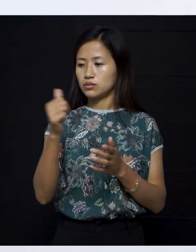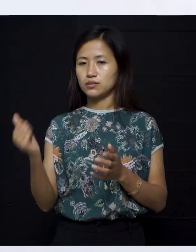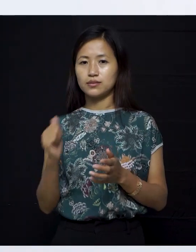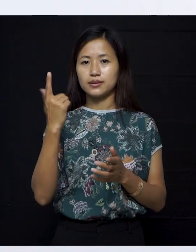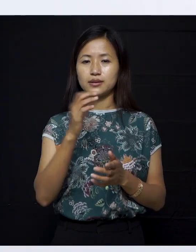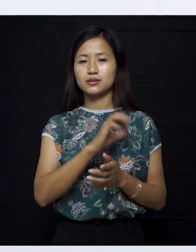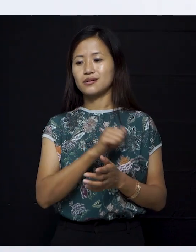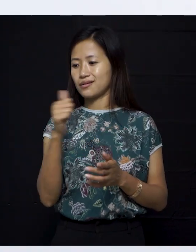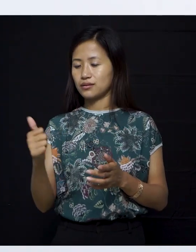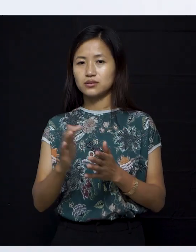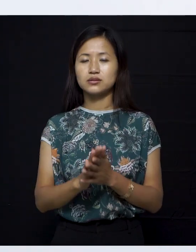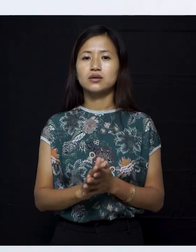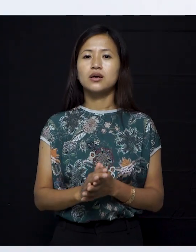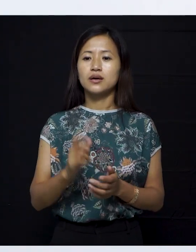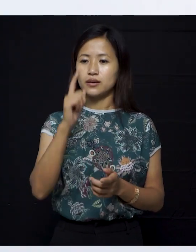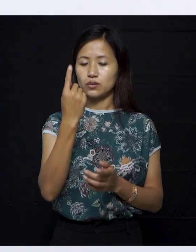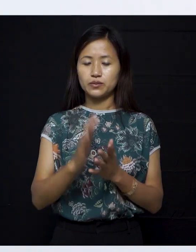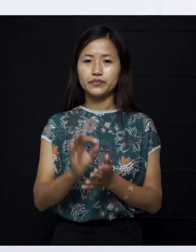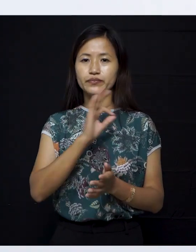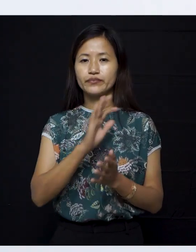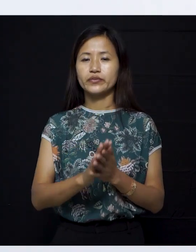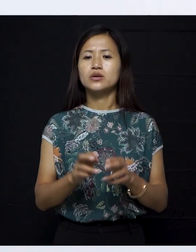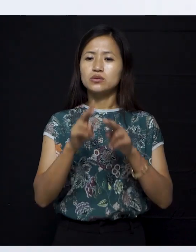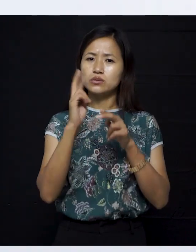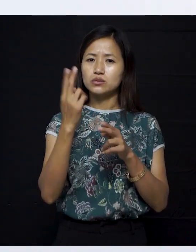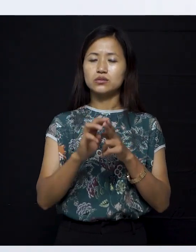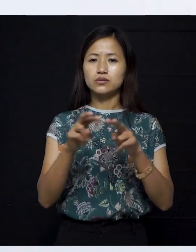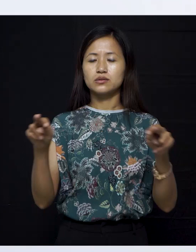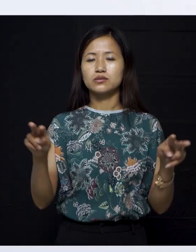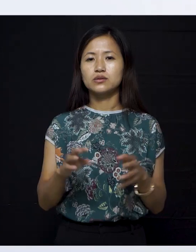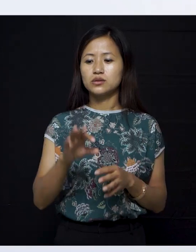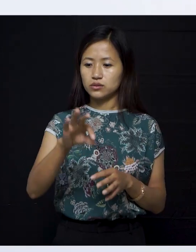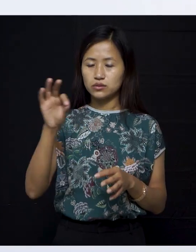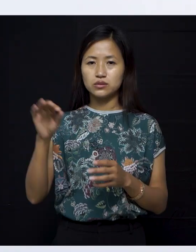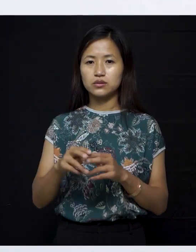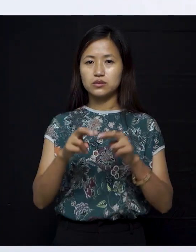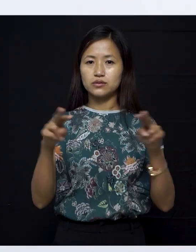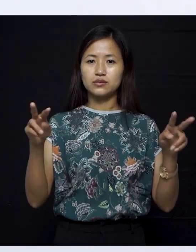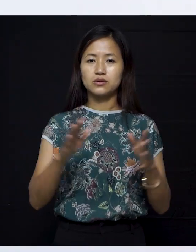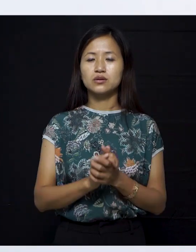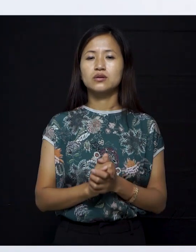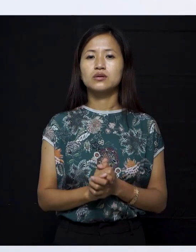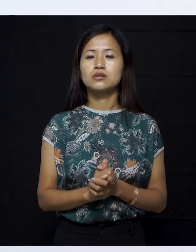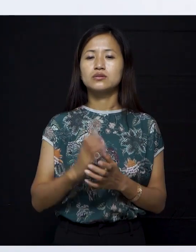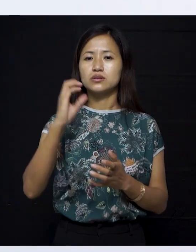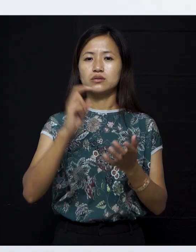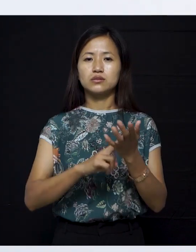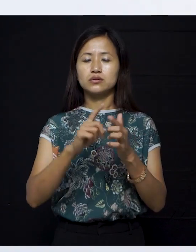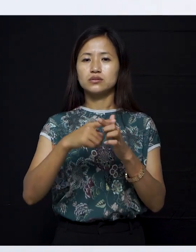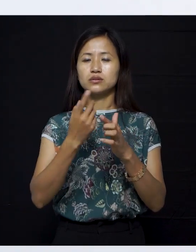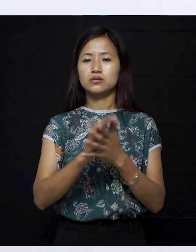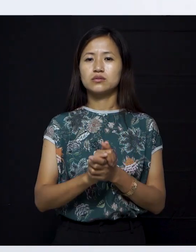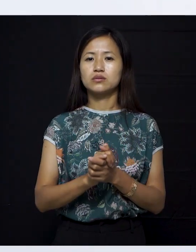likes apples, okay? There are 2 different things, and so their choices are different. It is joined by a conjunction. That means